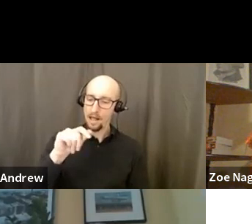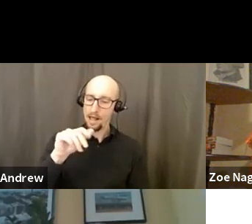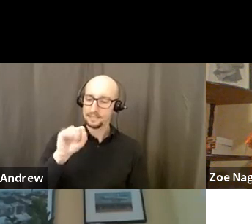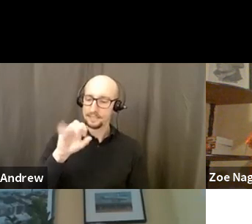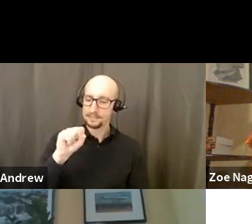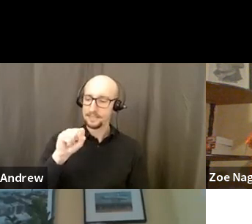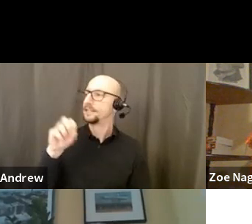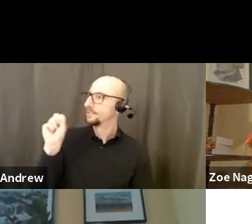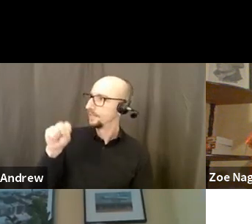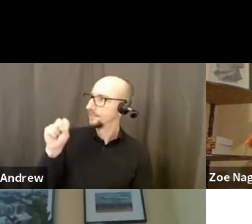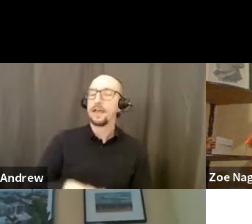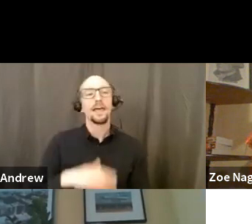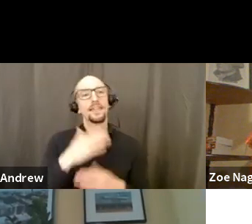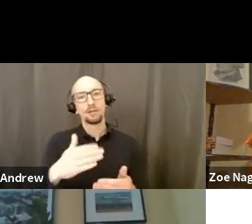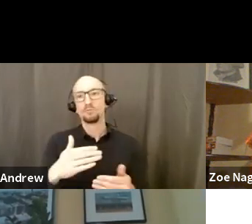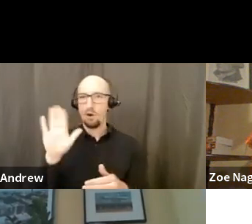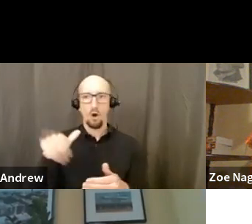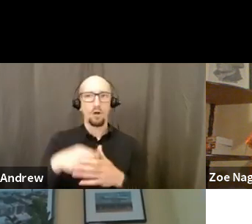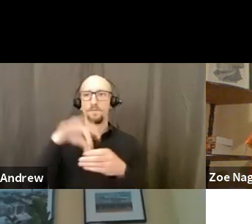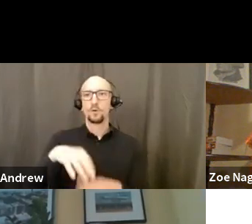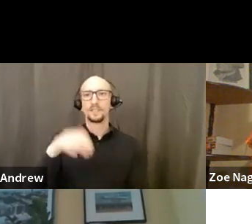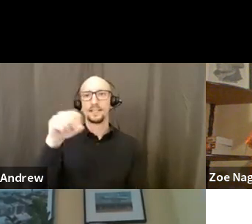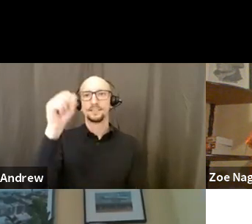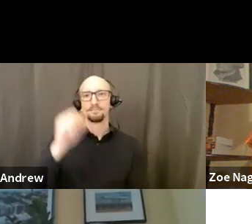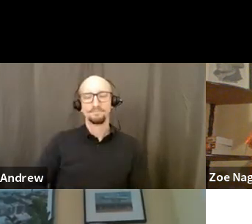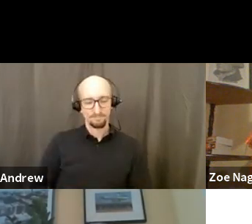Yes, Thank you. It's unanimous. thank you.